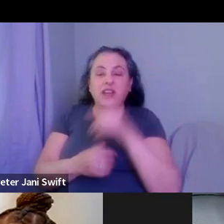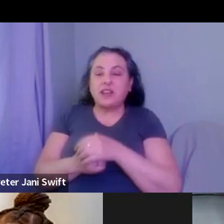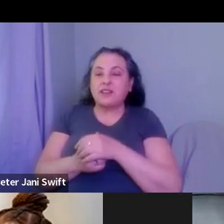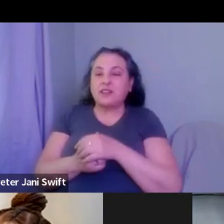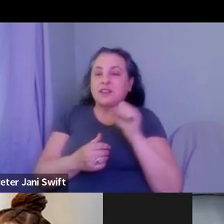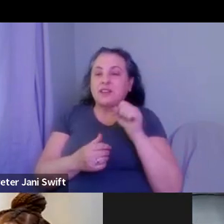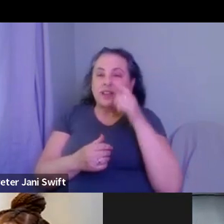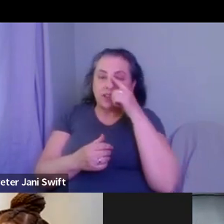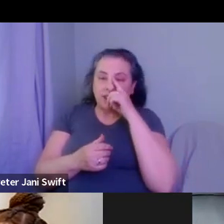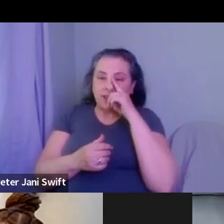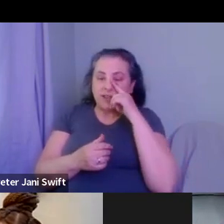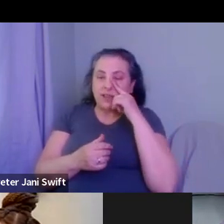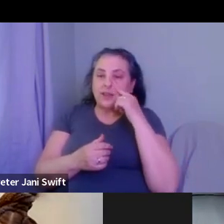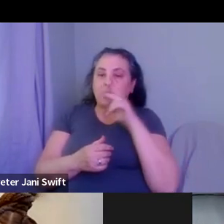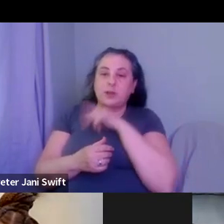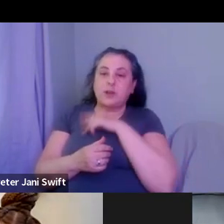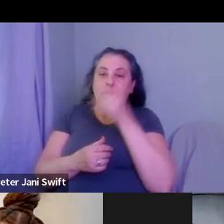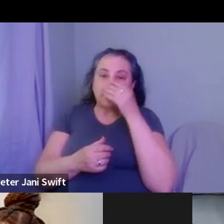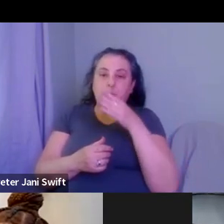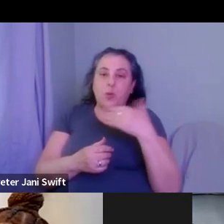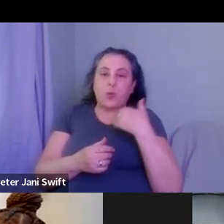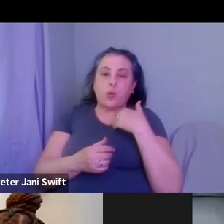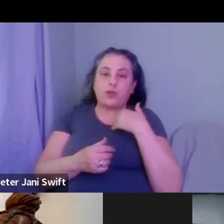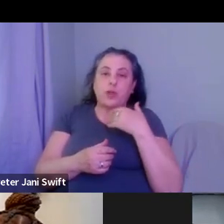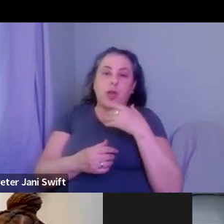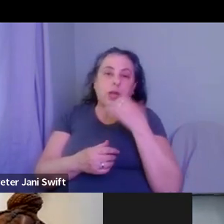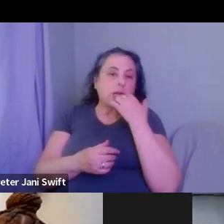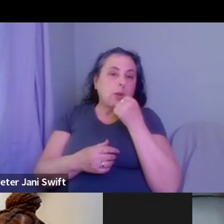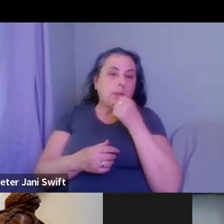Yeah. But personally, I don't care about owners. I just care about the workers.